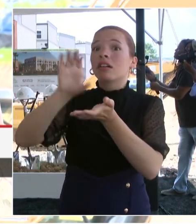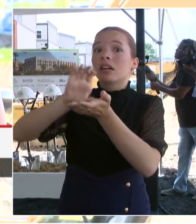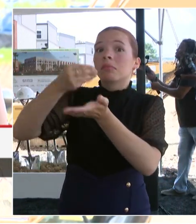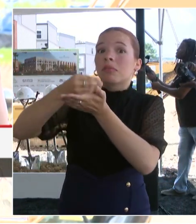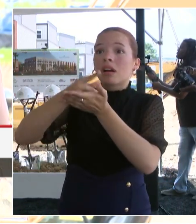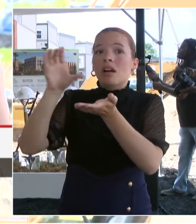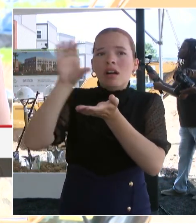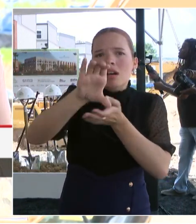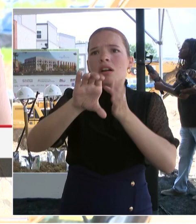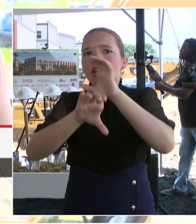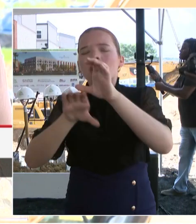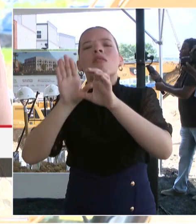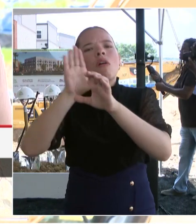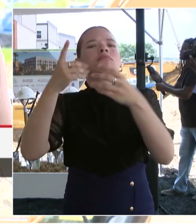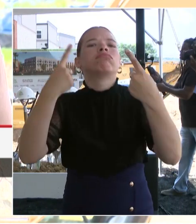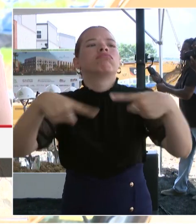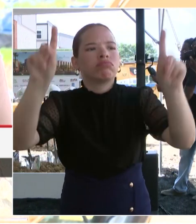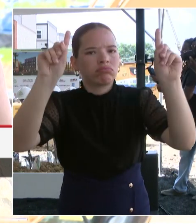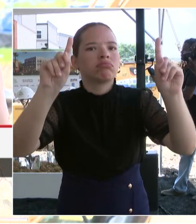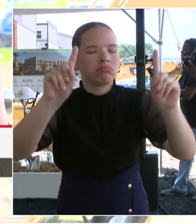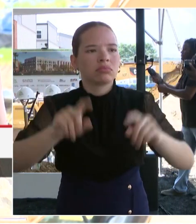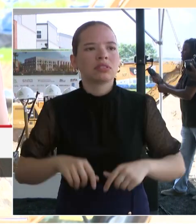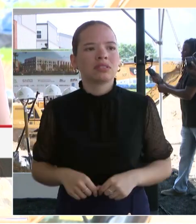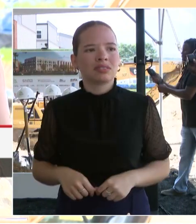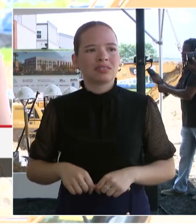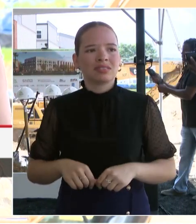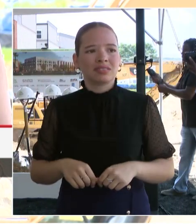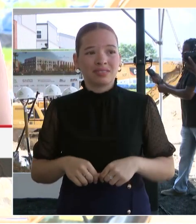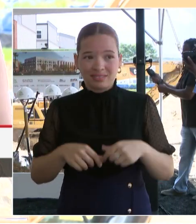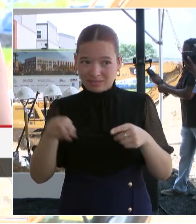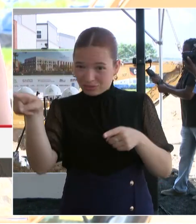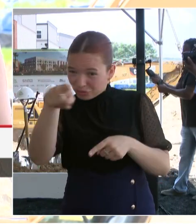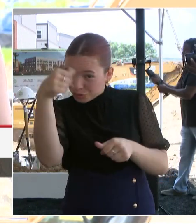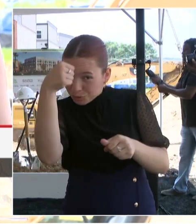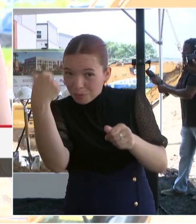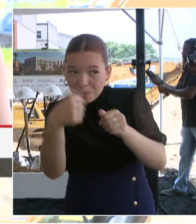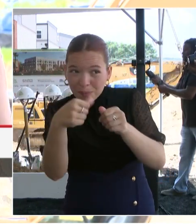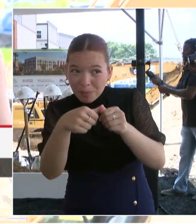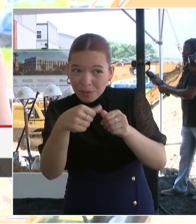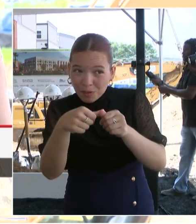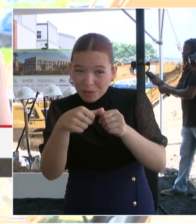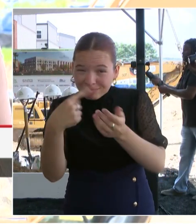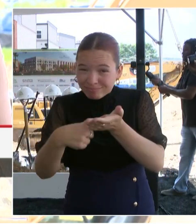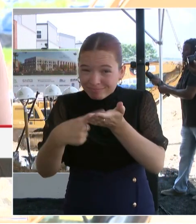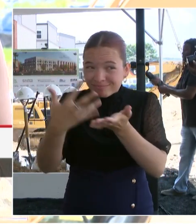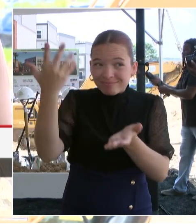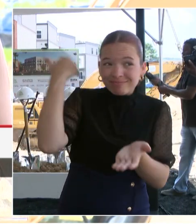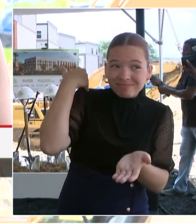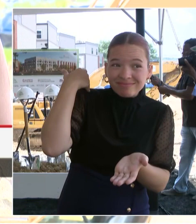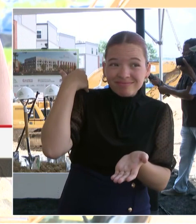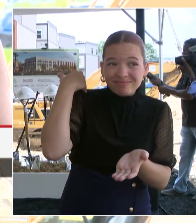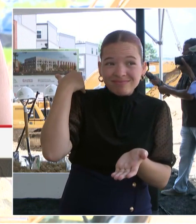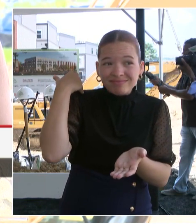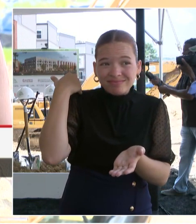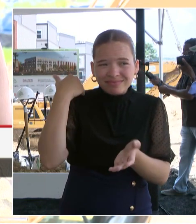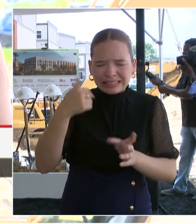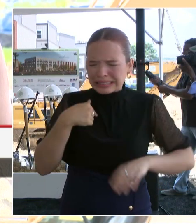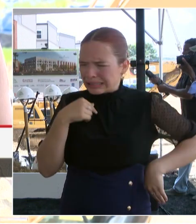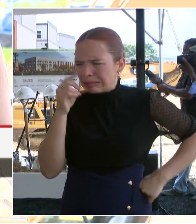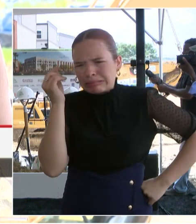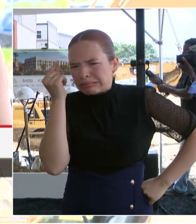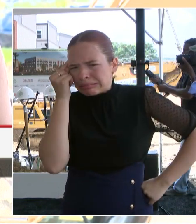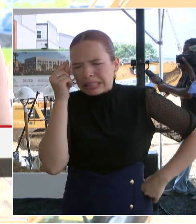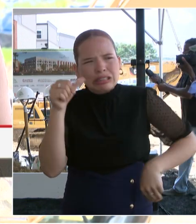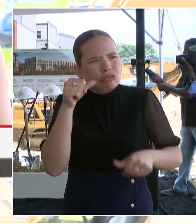you may remember the number, but I think it was, or Rodney, so a couple $1 million to get that Tiger Market